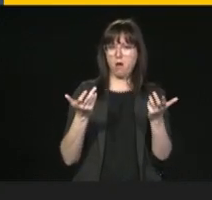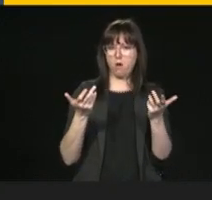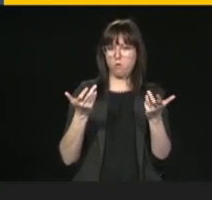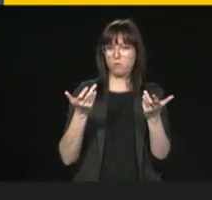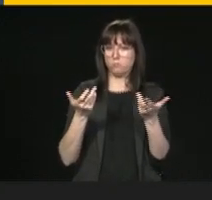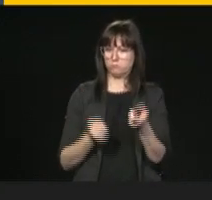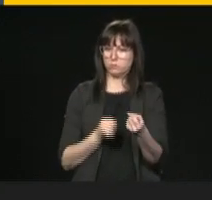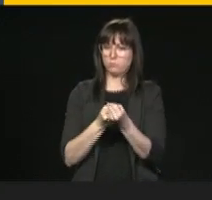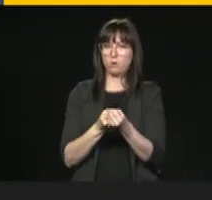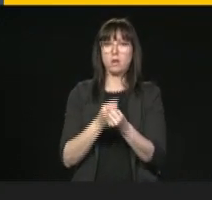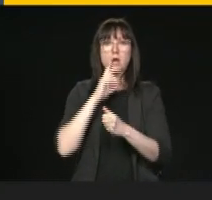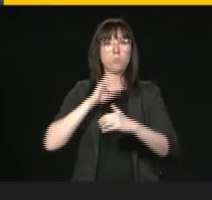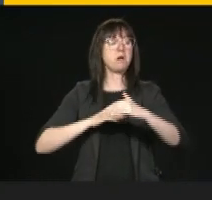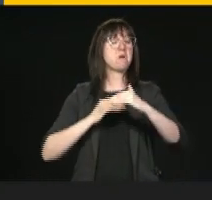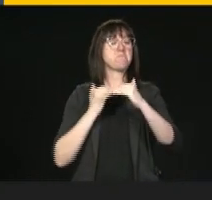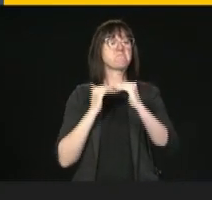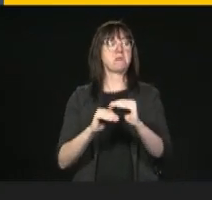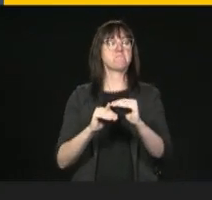people.